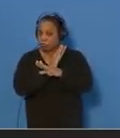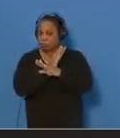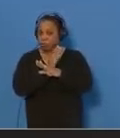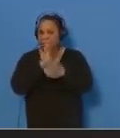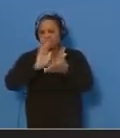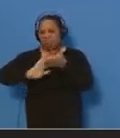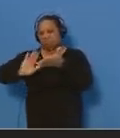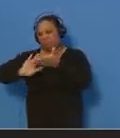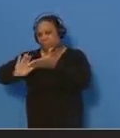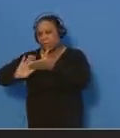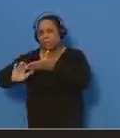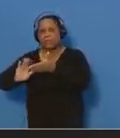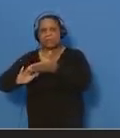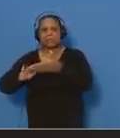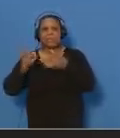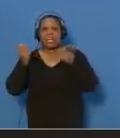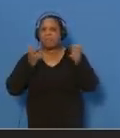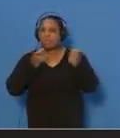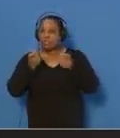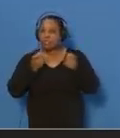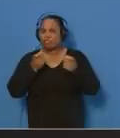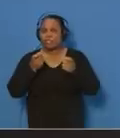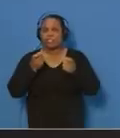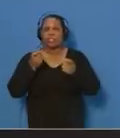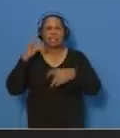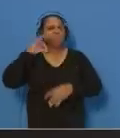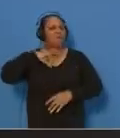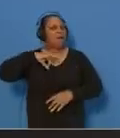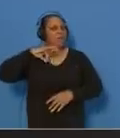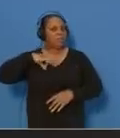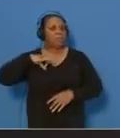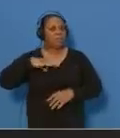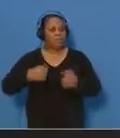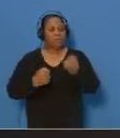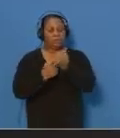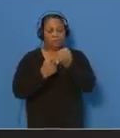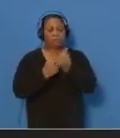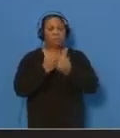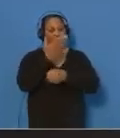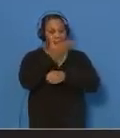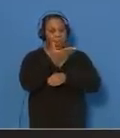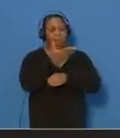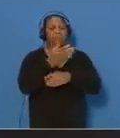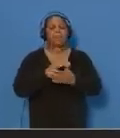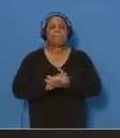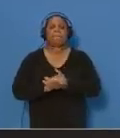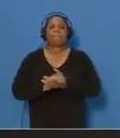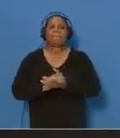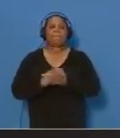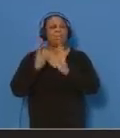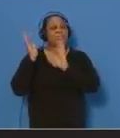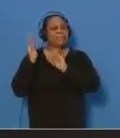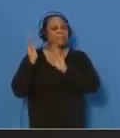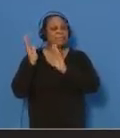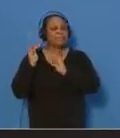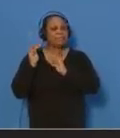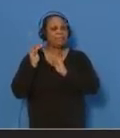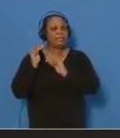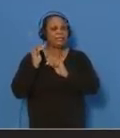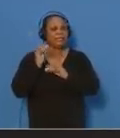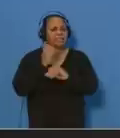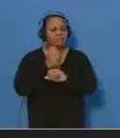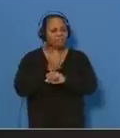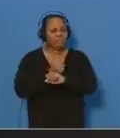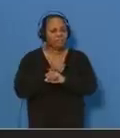maintenance, administration, and general volunteer support at the shelter. It is anticipated that the shelter will move